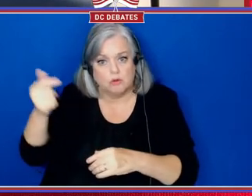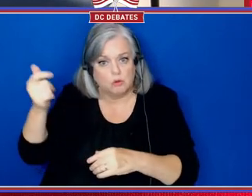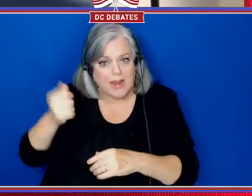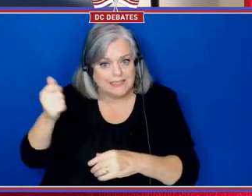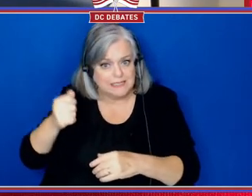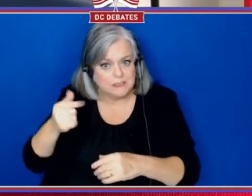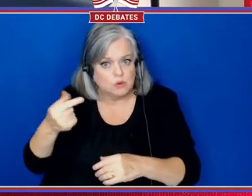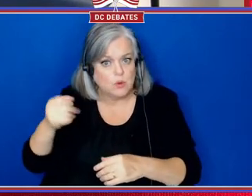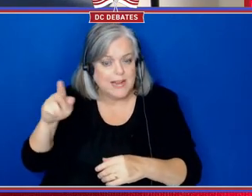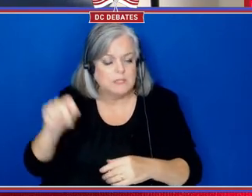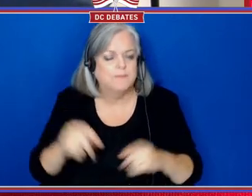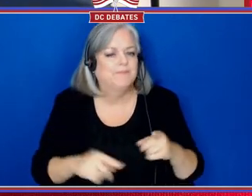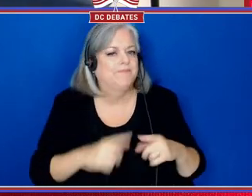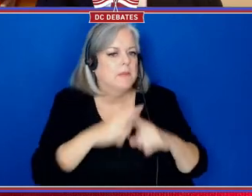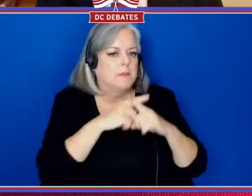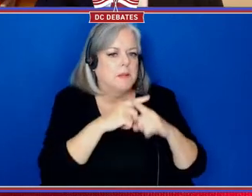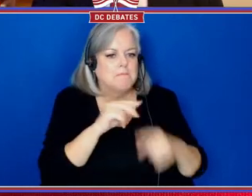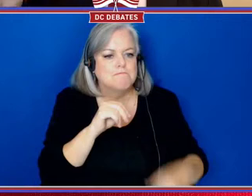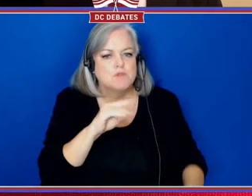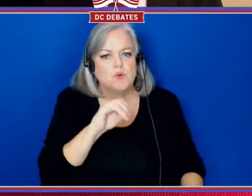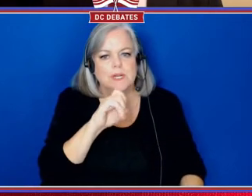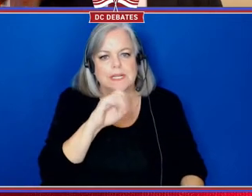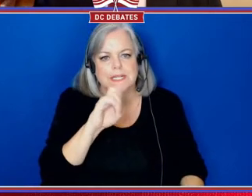Mayor Bowser, you might be muted.